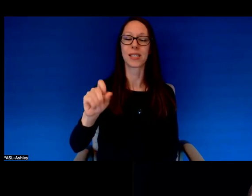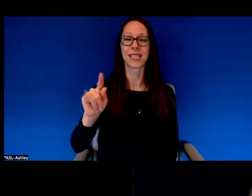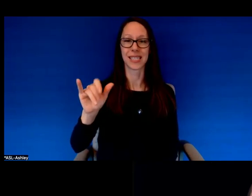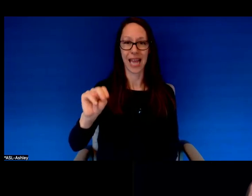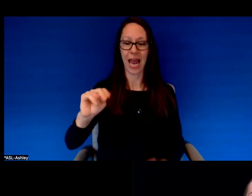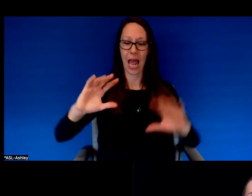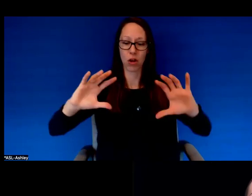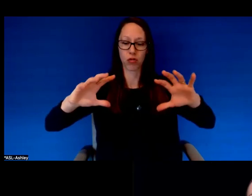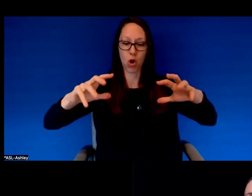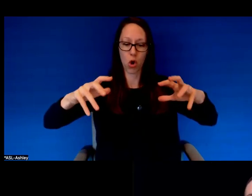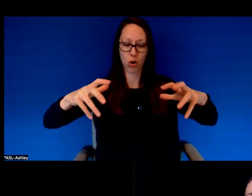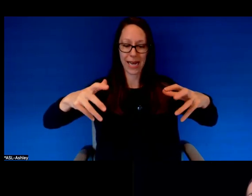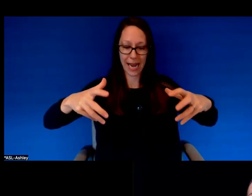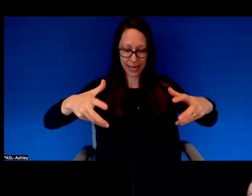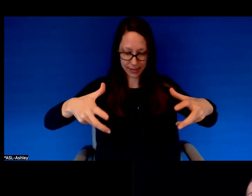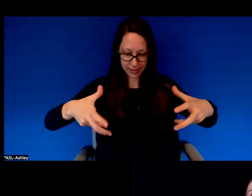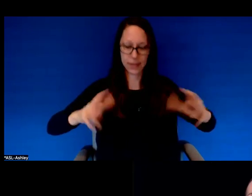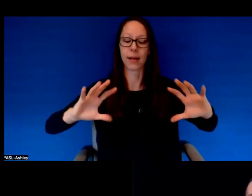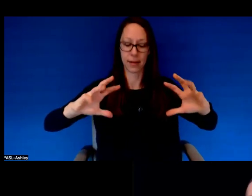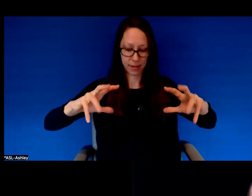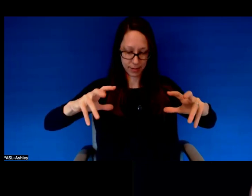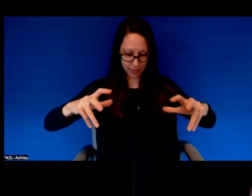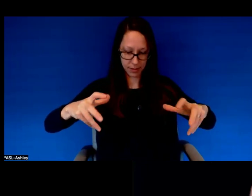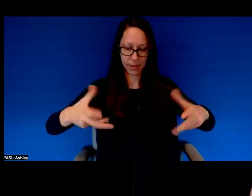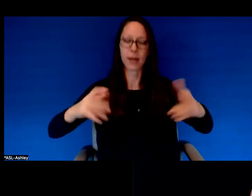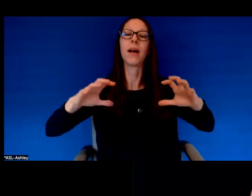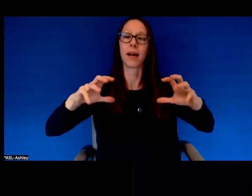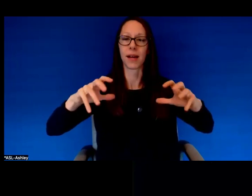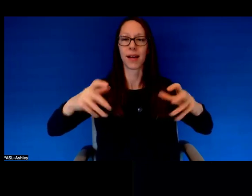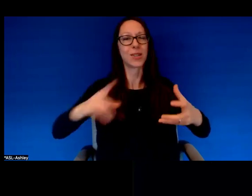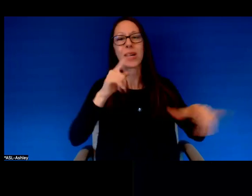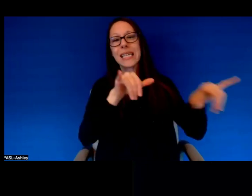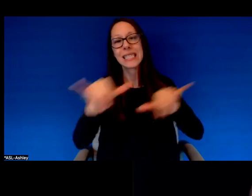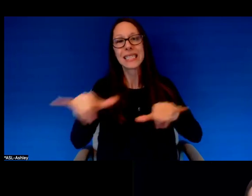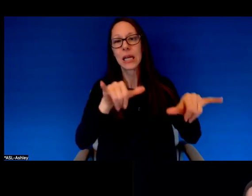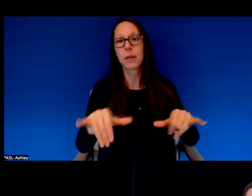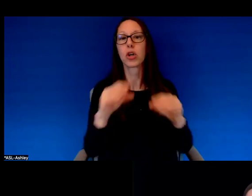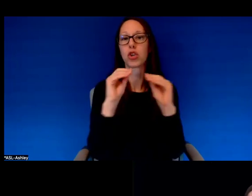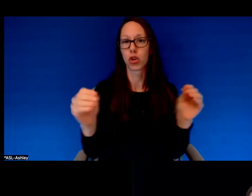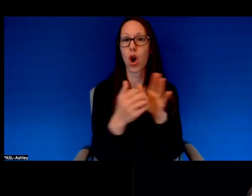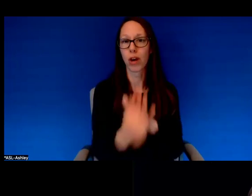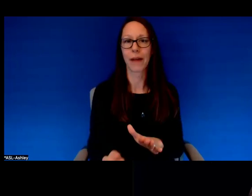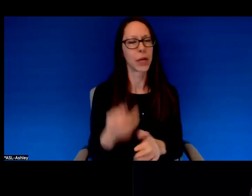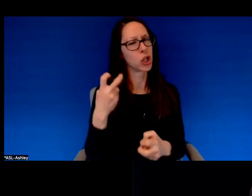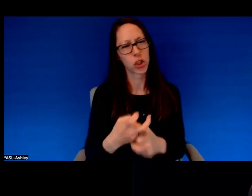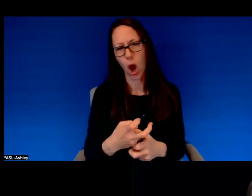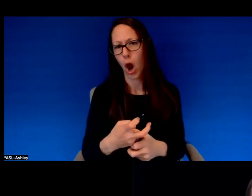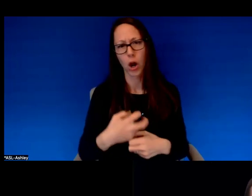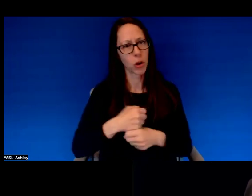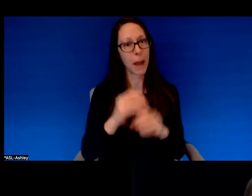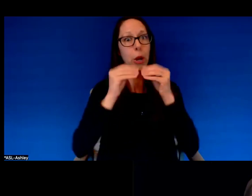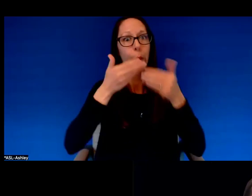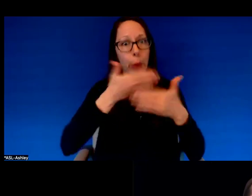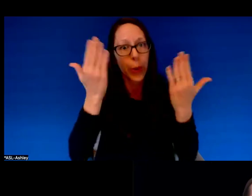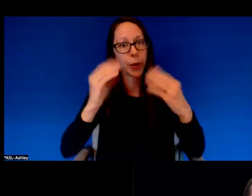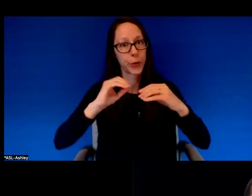to create something similar to no gravity. It's very hard to create no gravity on Earth. Right. Right. So yeah, that